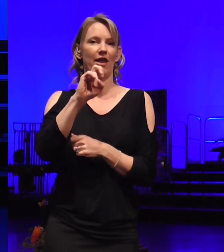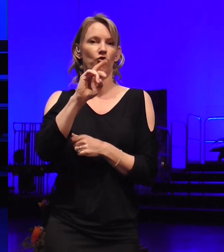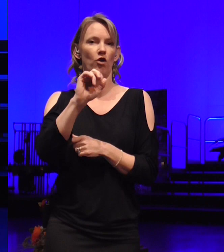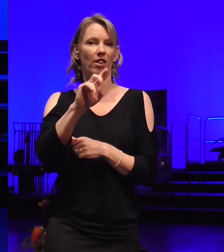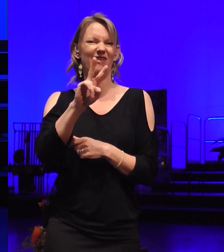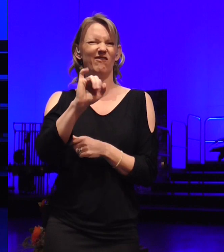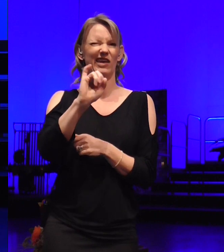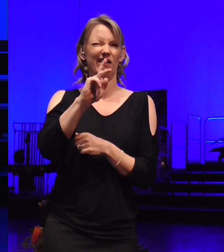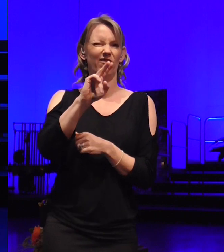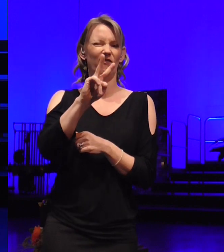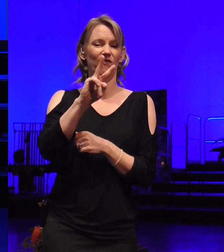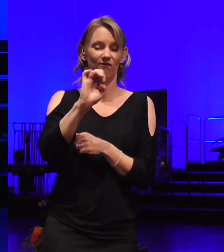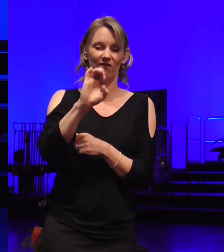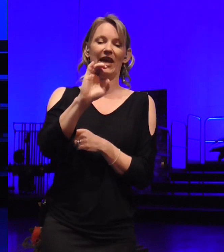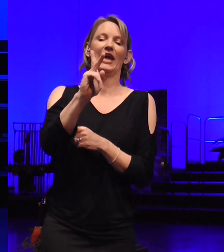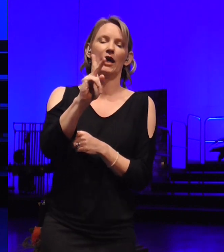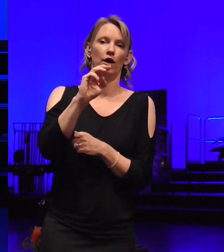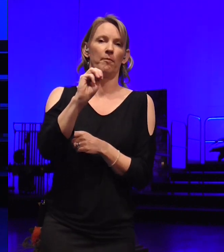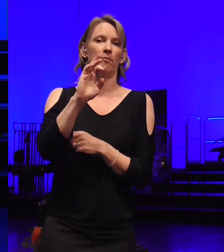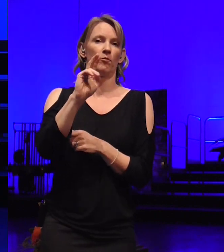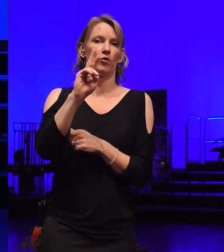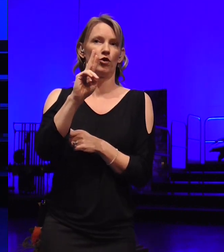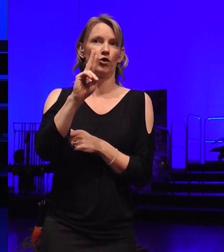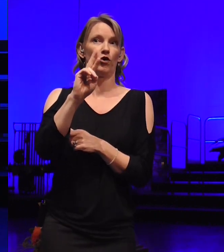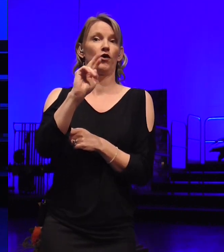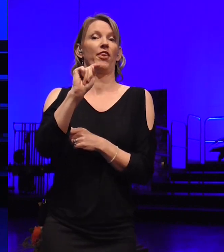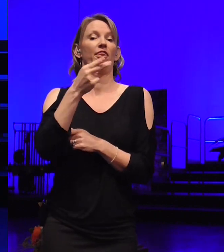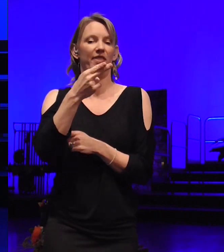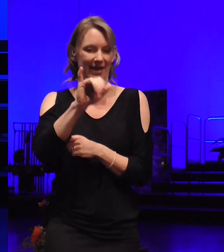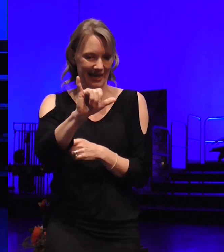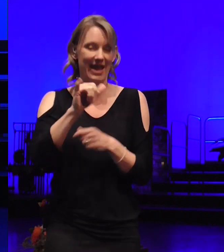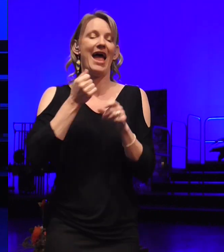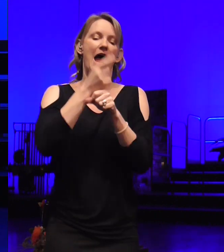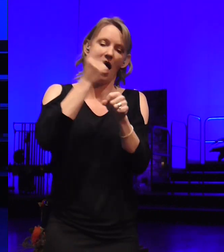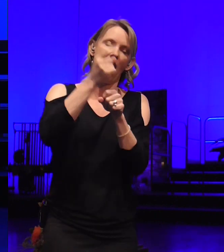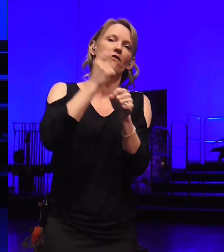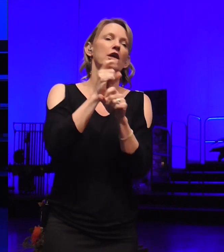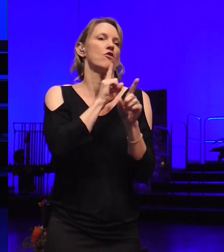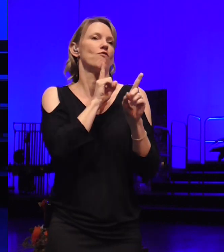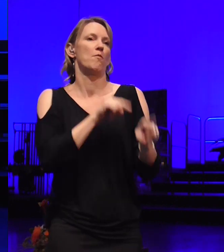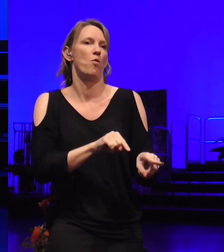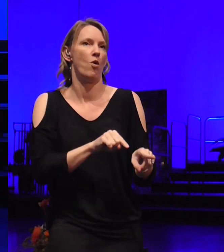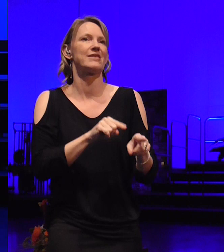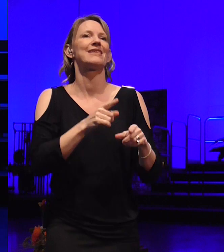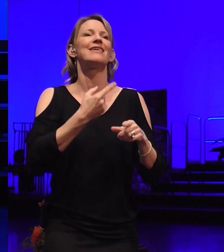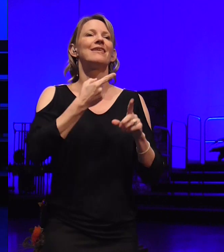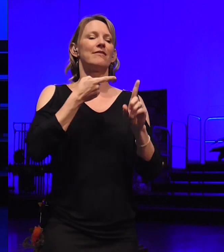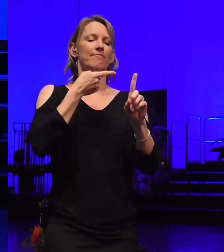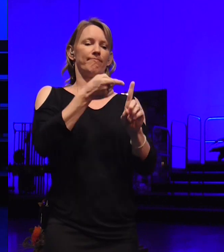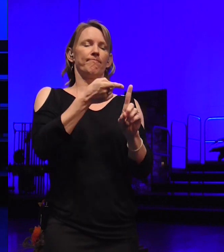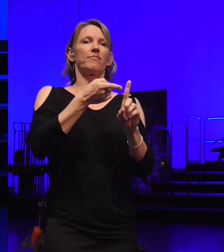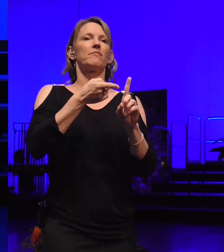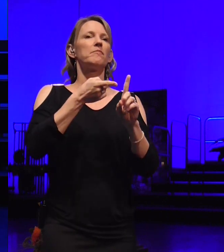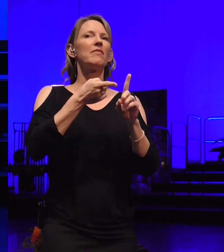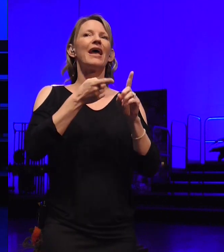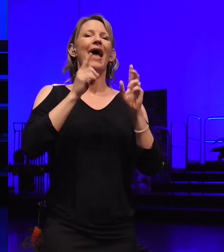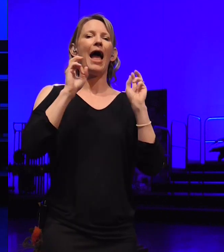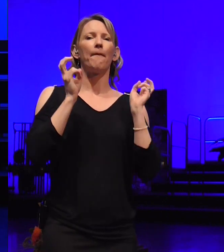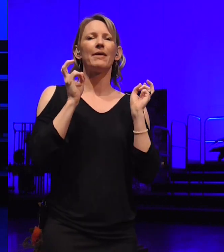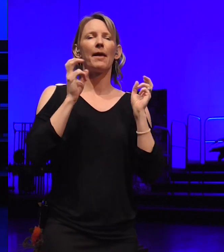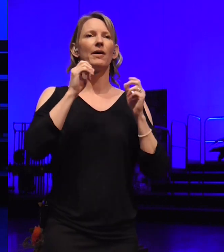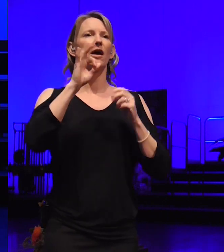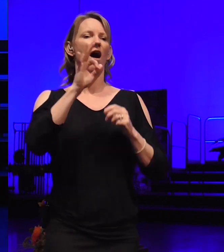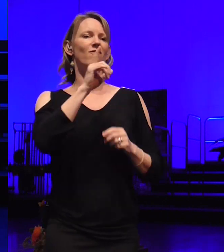Vivek Murthy, now puts out a yearly report that is called our Epidemic of Loneliness